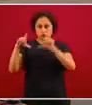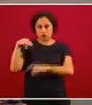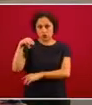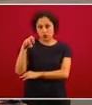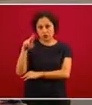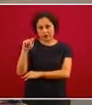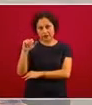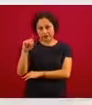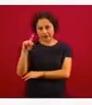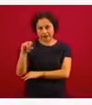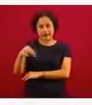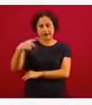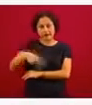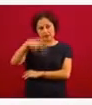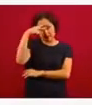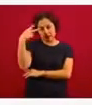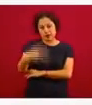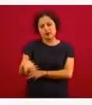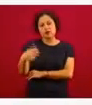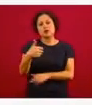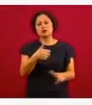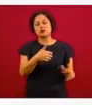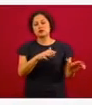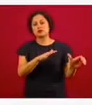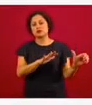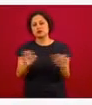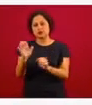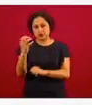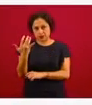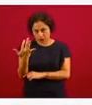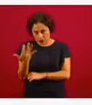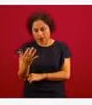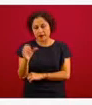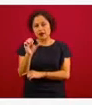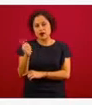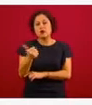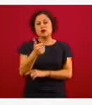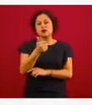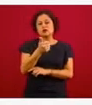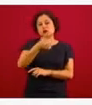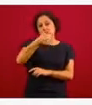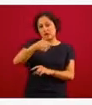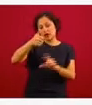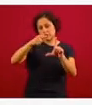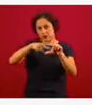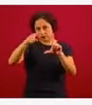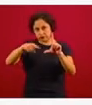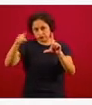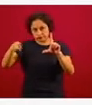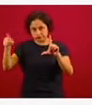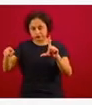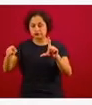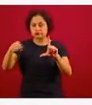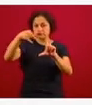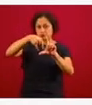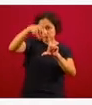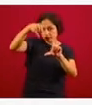Here we can look at the mortality rate. This is the number of